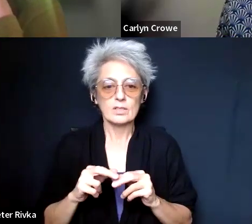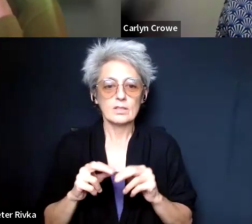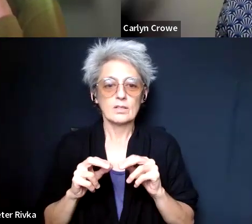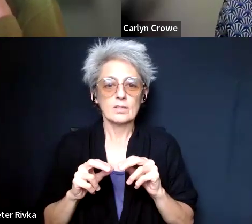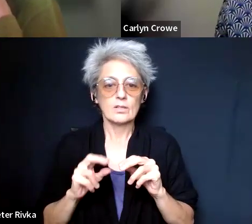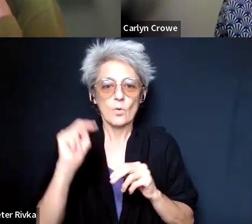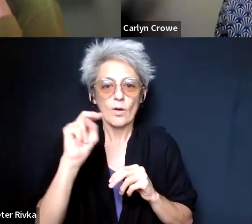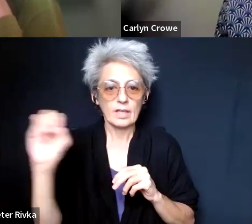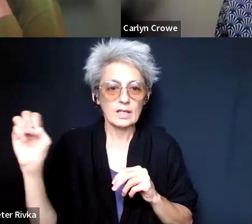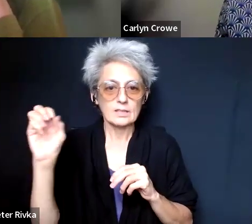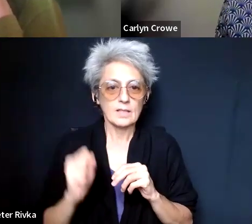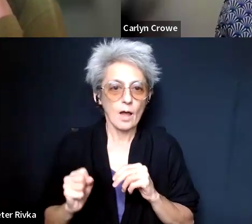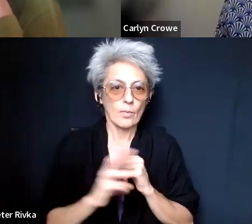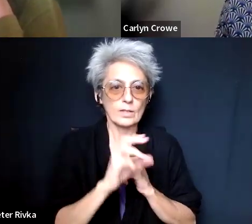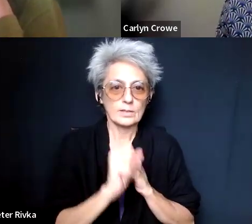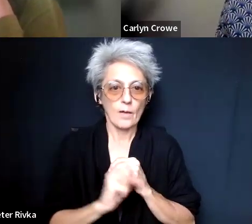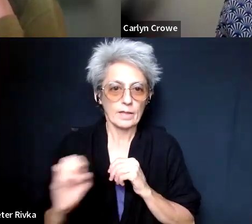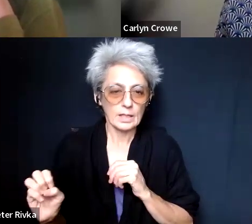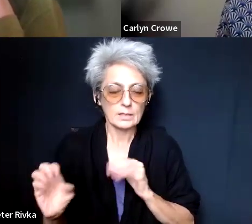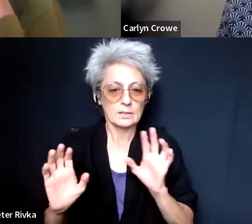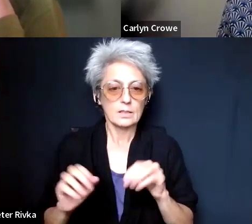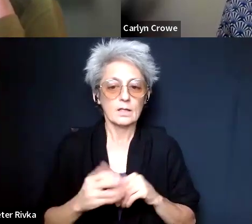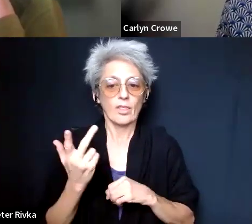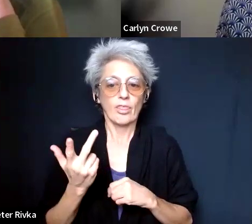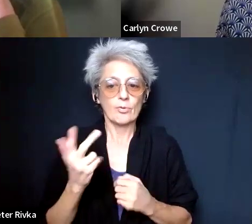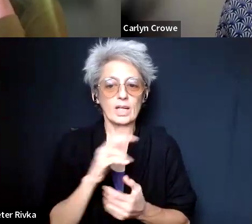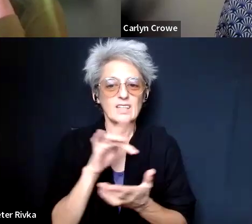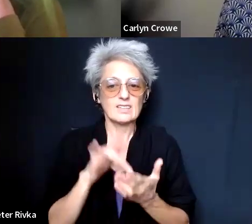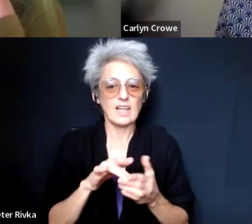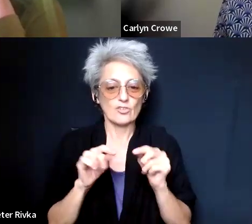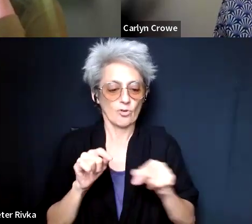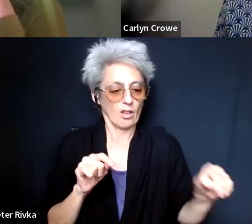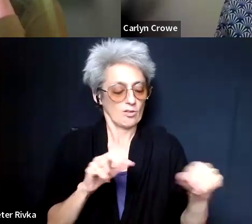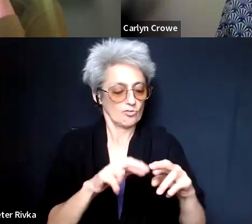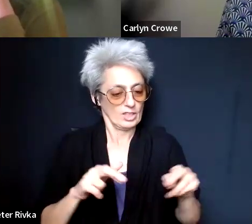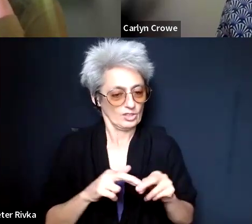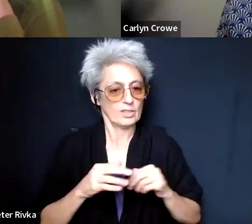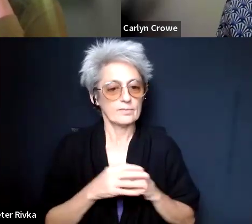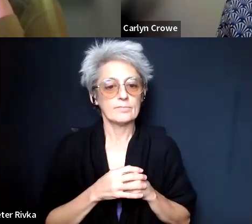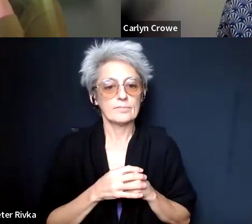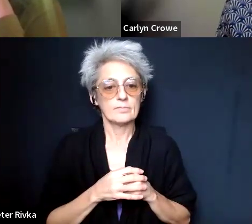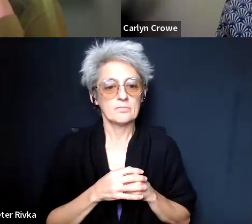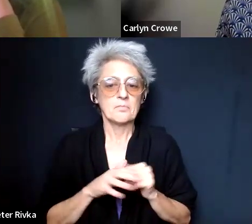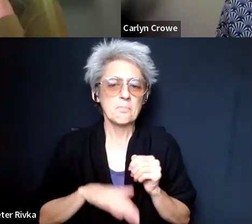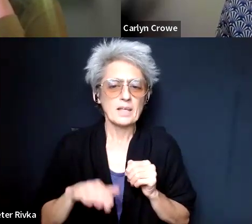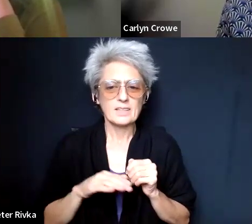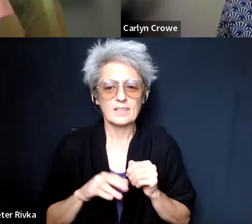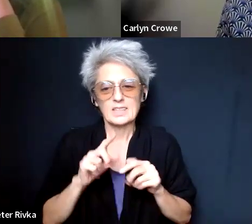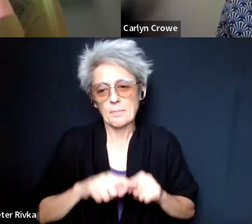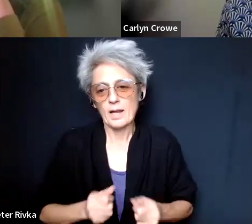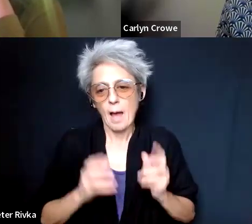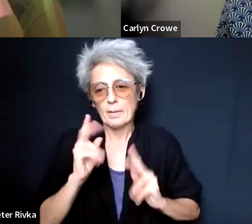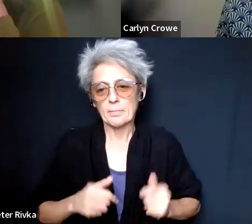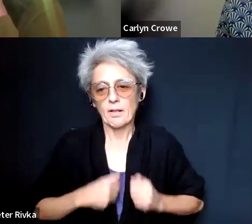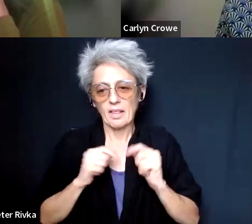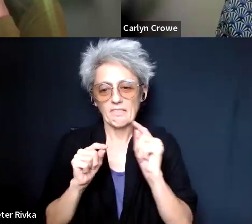Southwest, Southeast. And then there's 3 in the central area because of basically population density here.